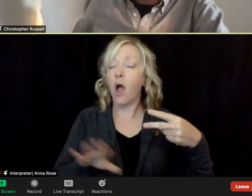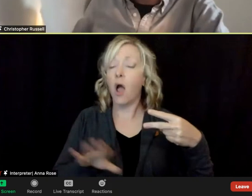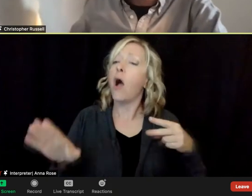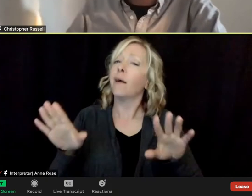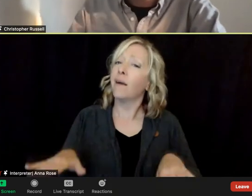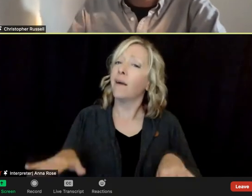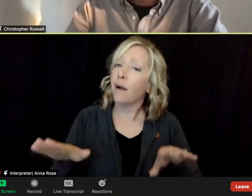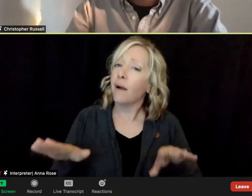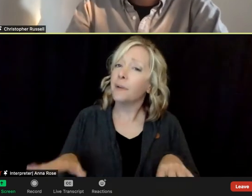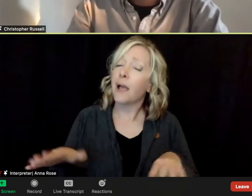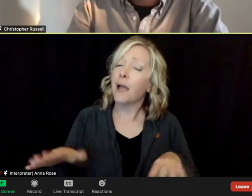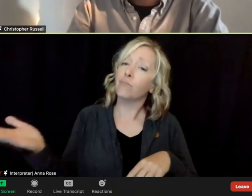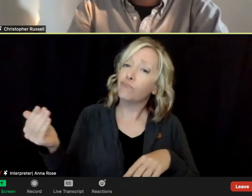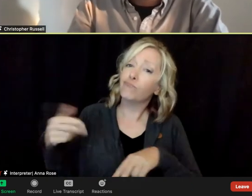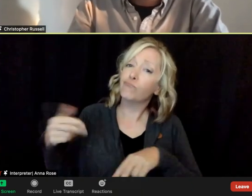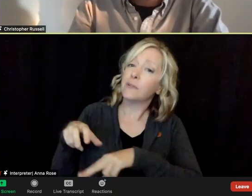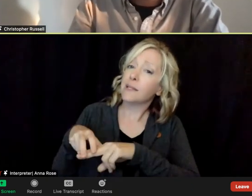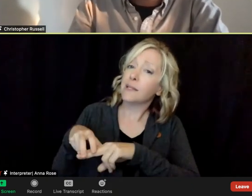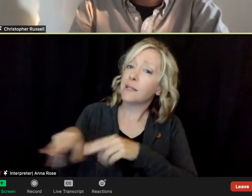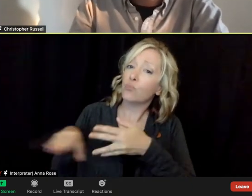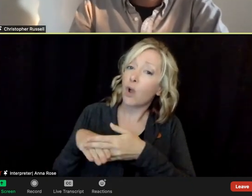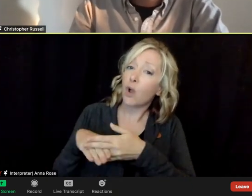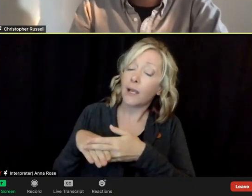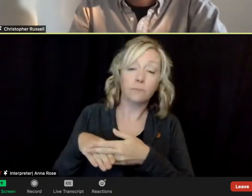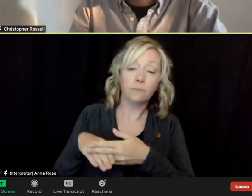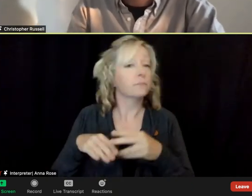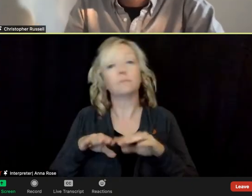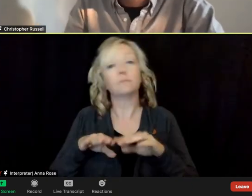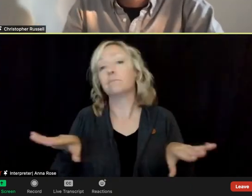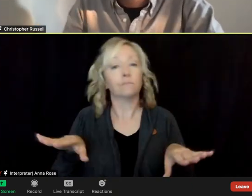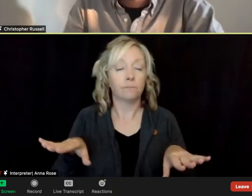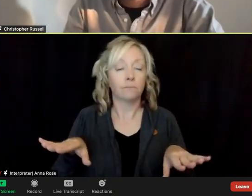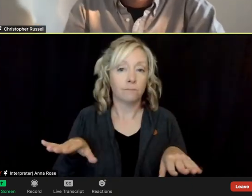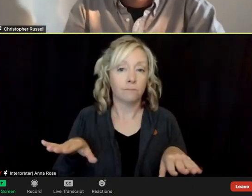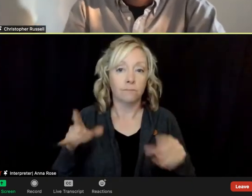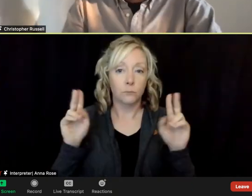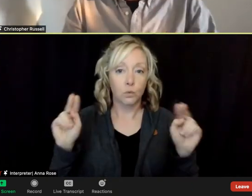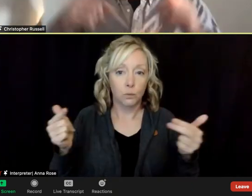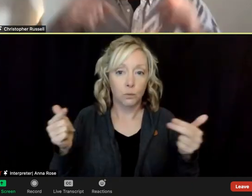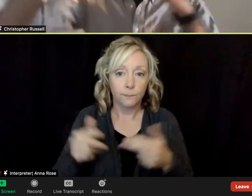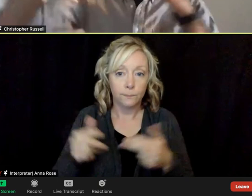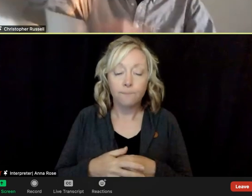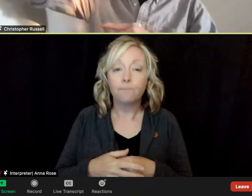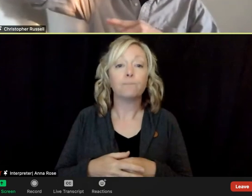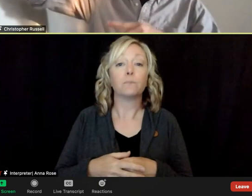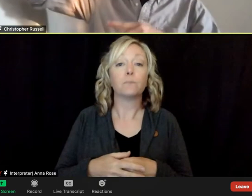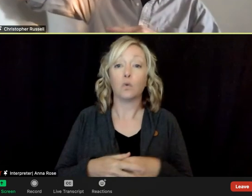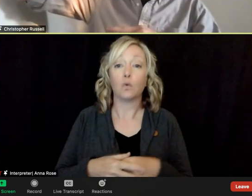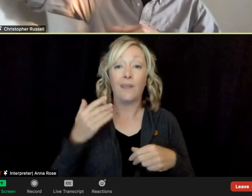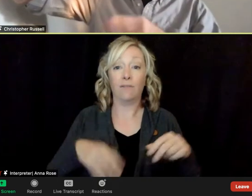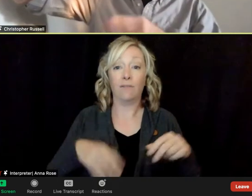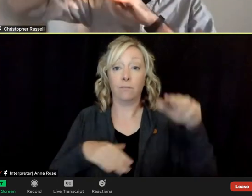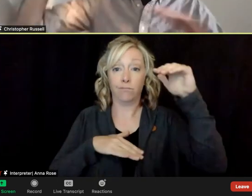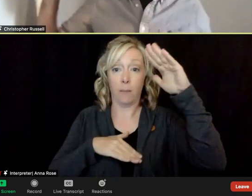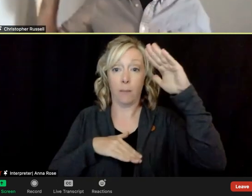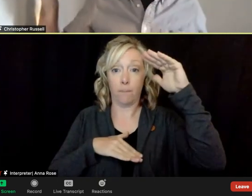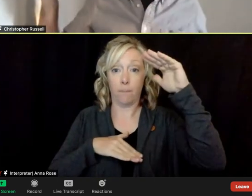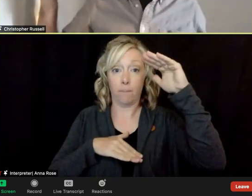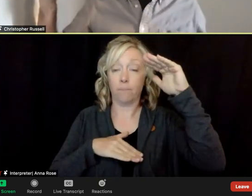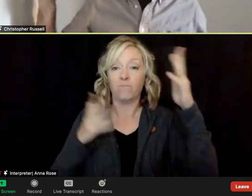down, take a little break when they're uncontrollably agitated. We know that's not going to work. So once they're on those total